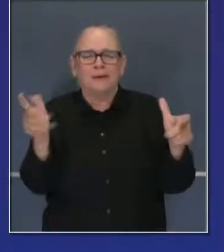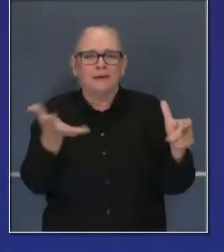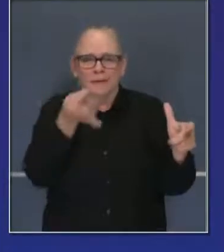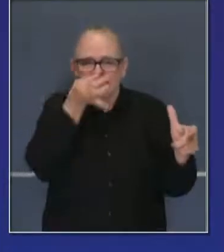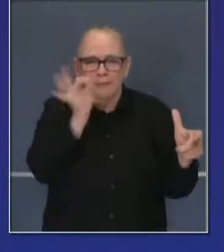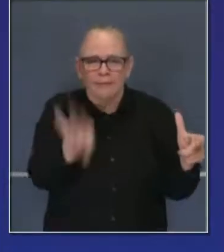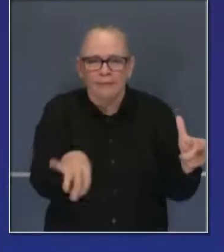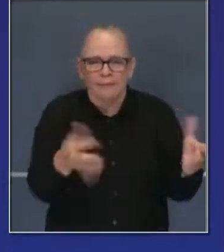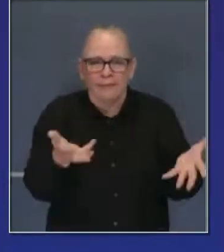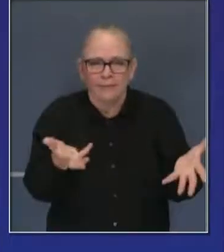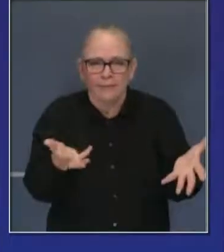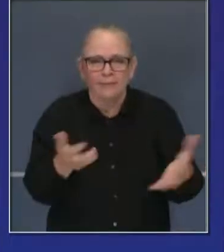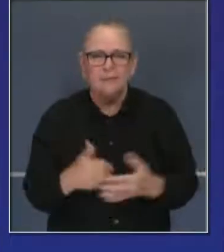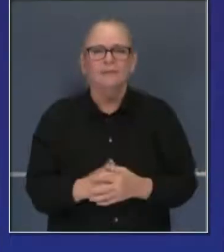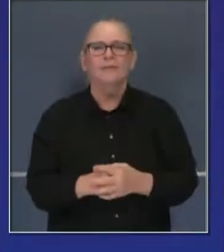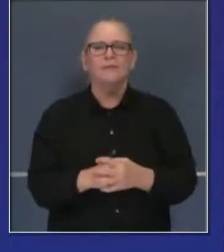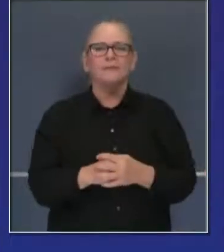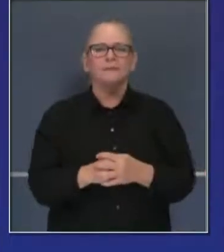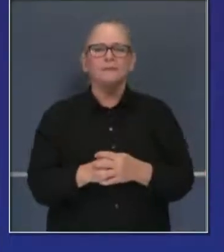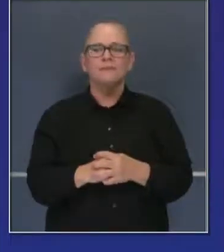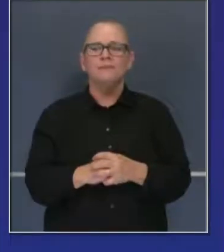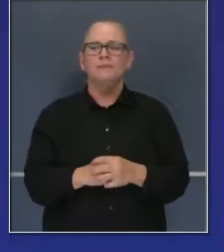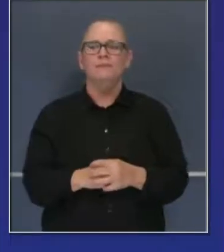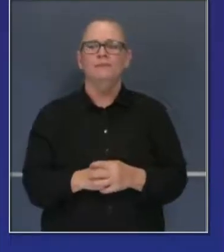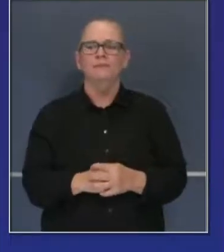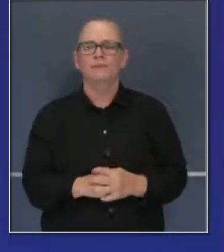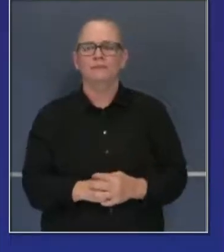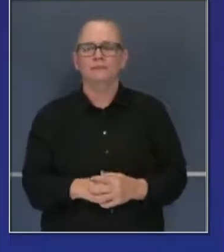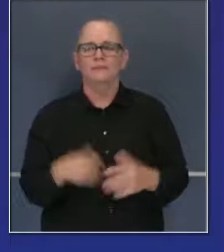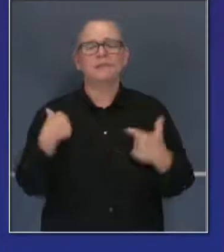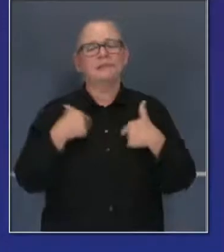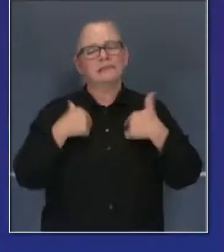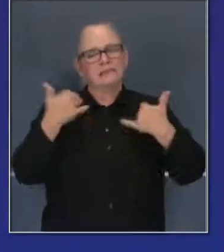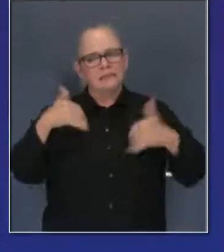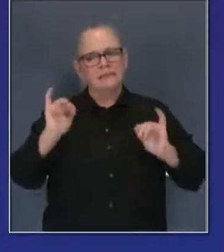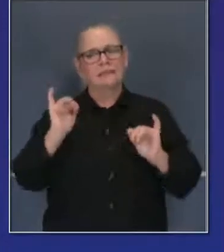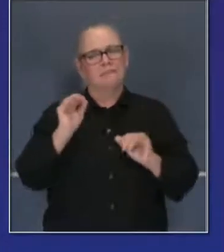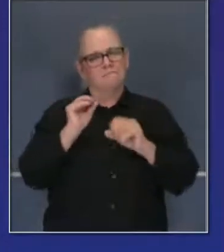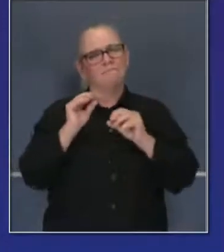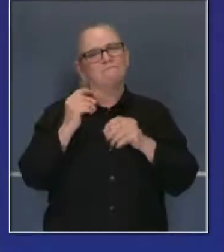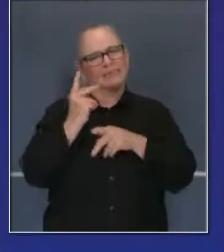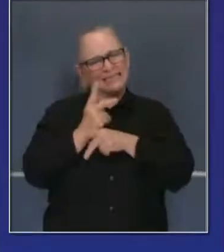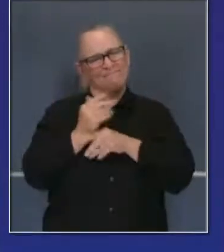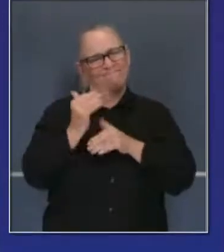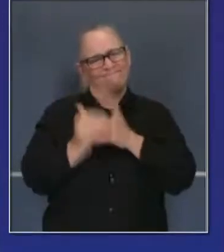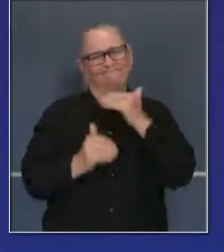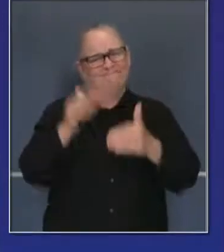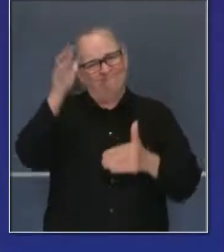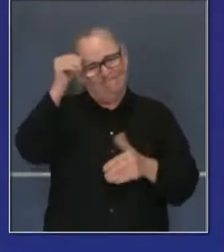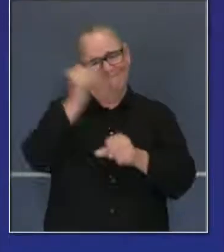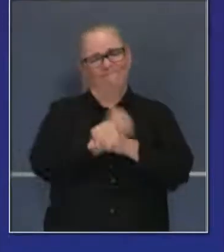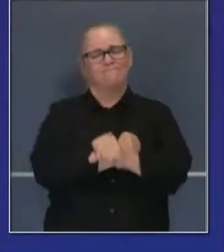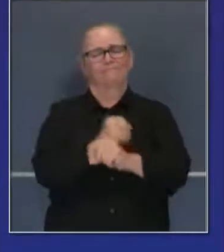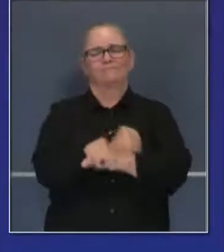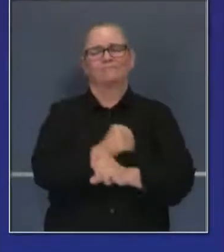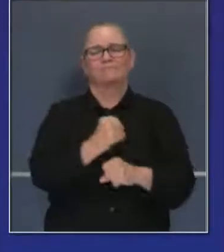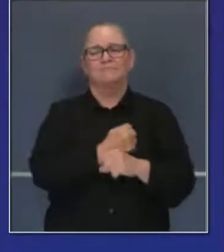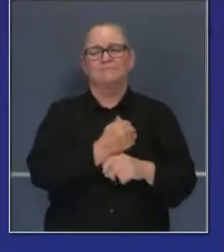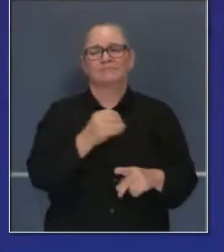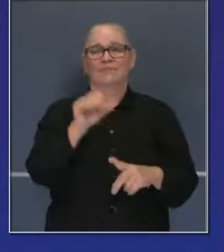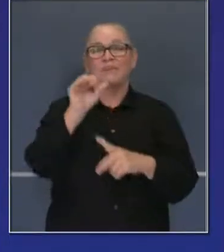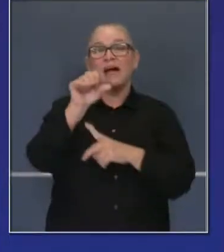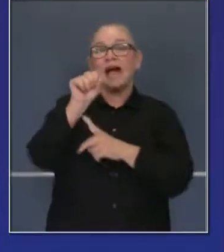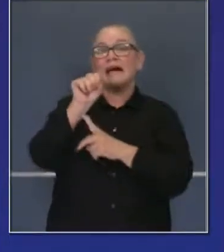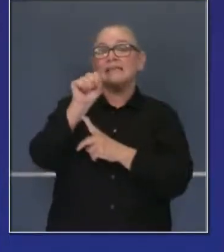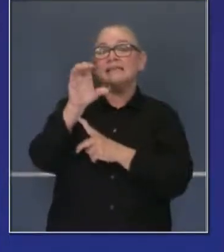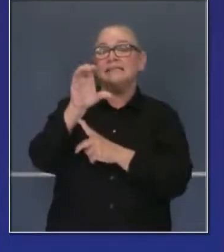a number of these larger complexes, and we are making progress not just on the LNU and the CZU, which you saw, but the SCU complex